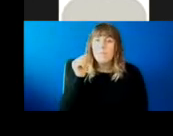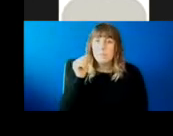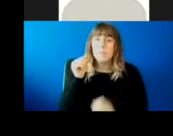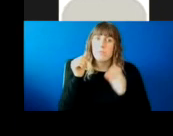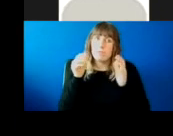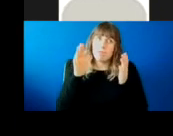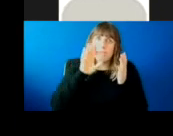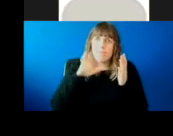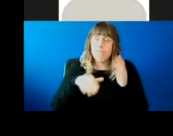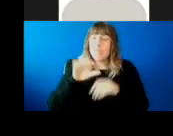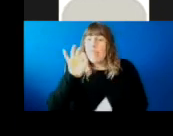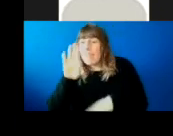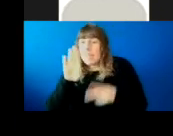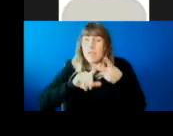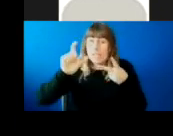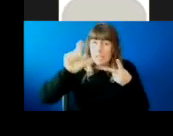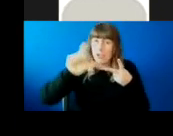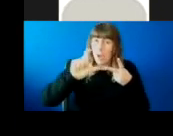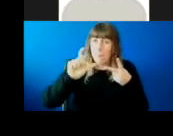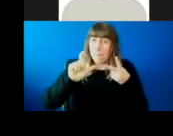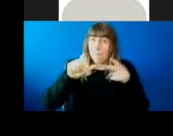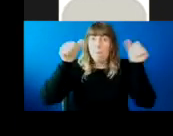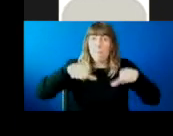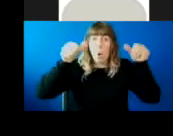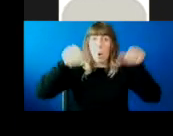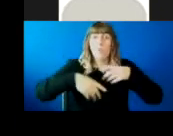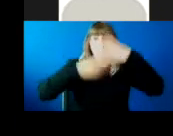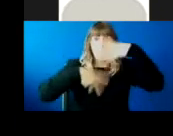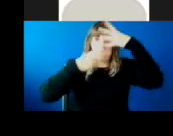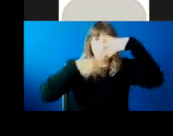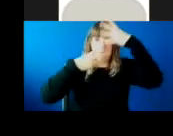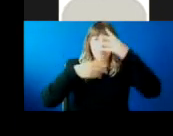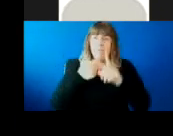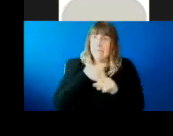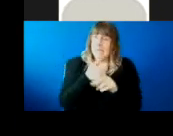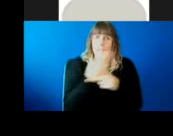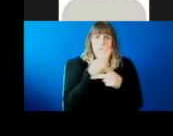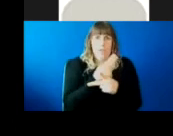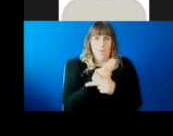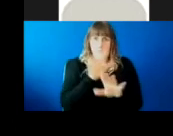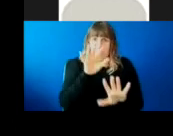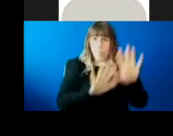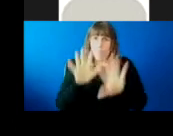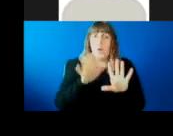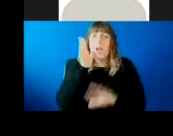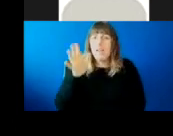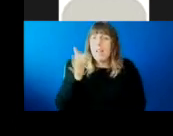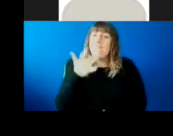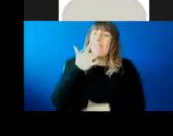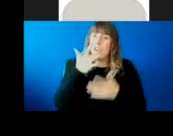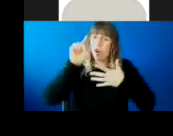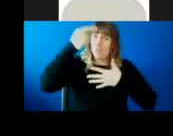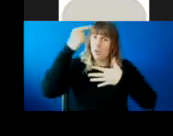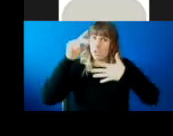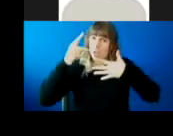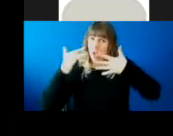in Facebook or Instagram, the algorithm has all kinds of things that favor particular kinds